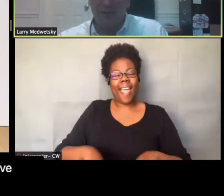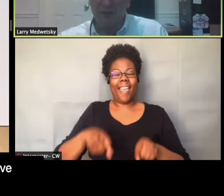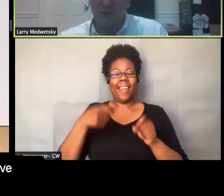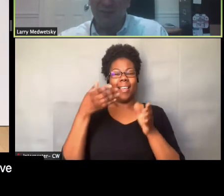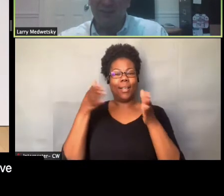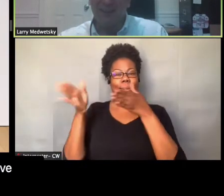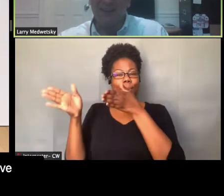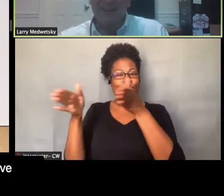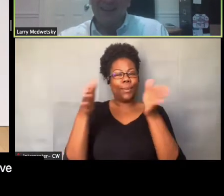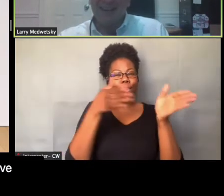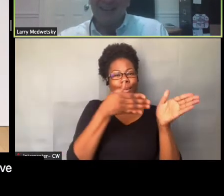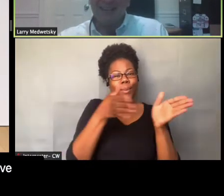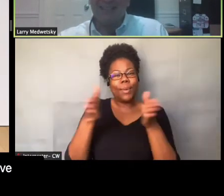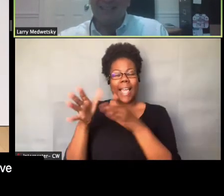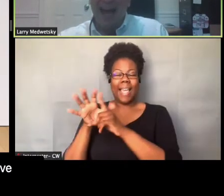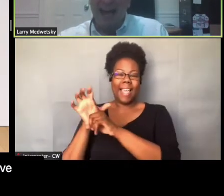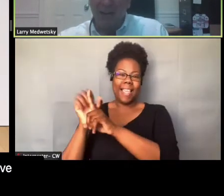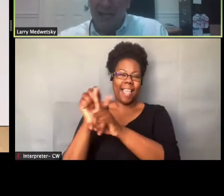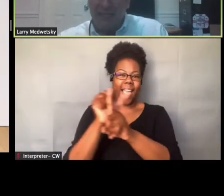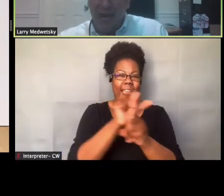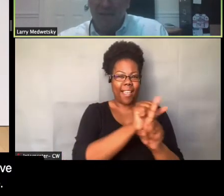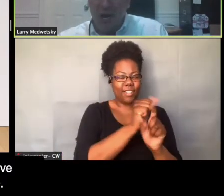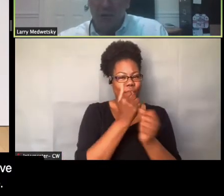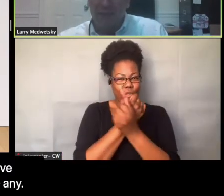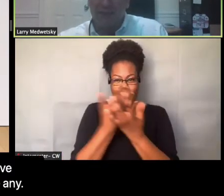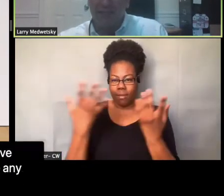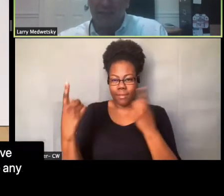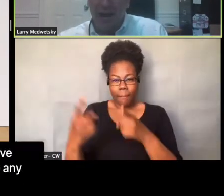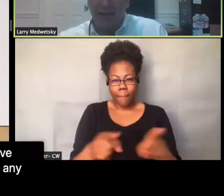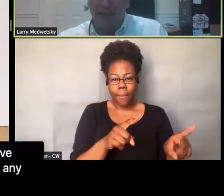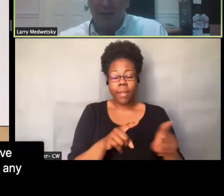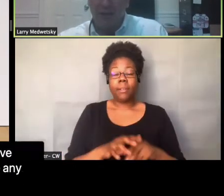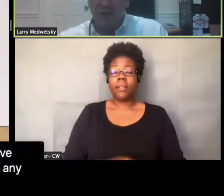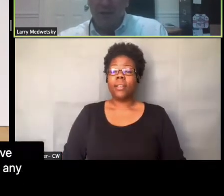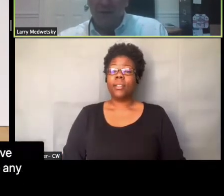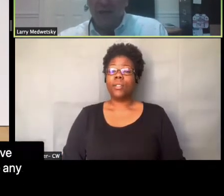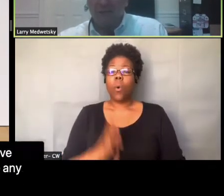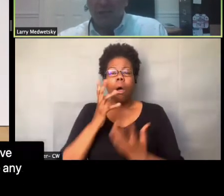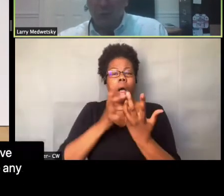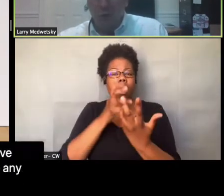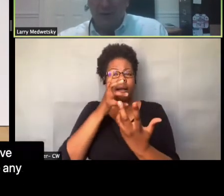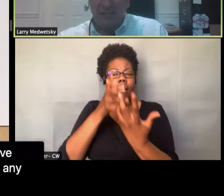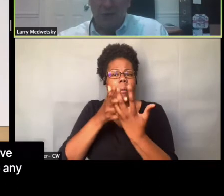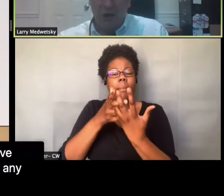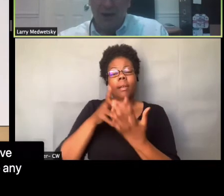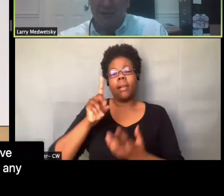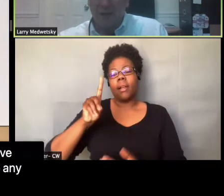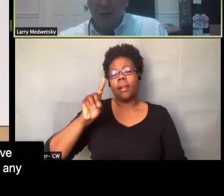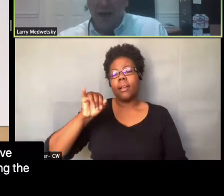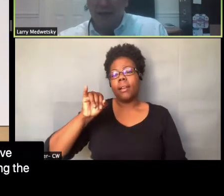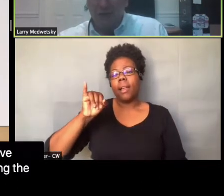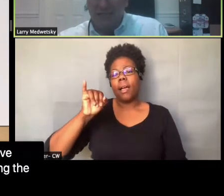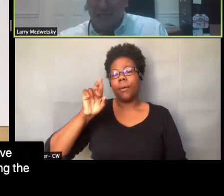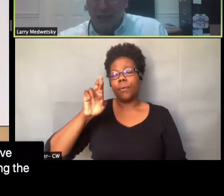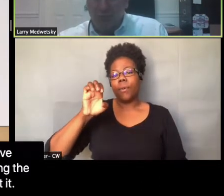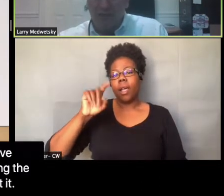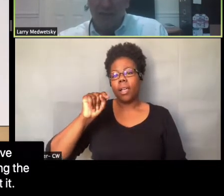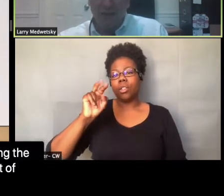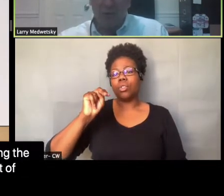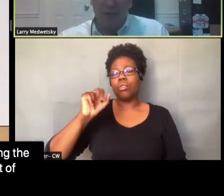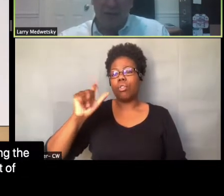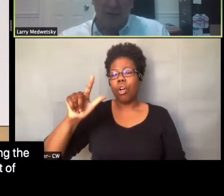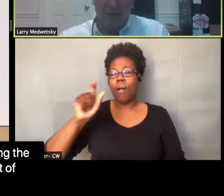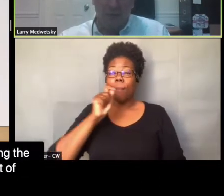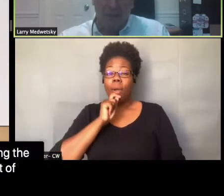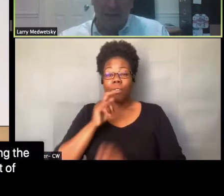microphone technology is analyzing the environment, deciding if there's noise or not, and if there's speech